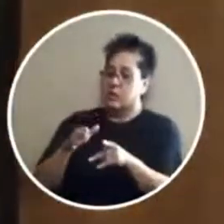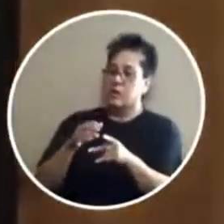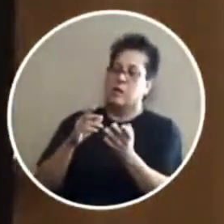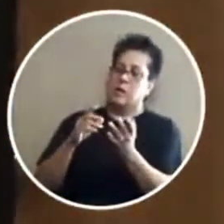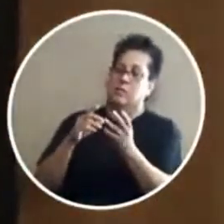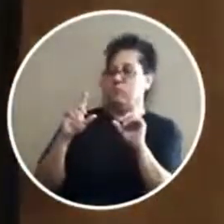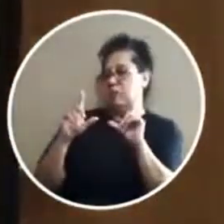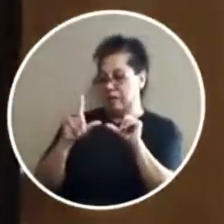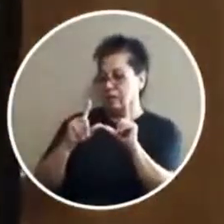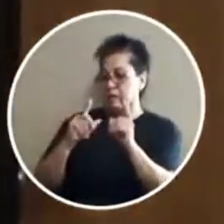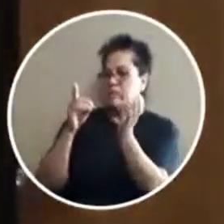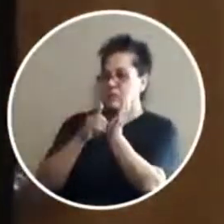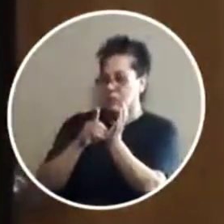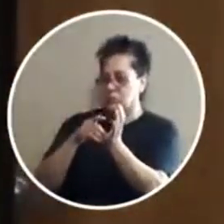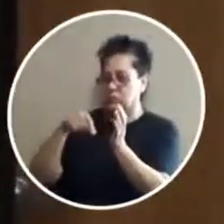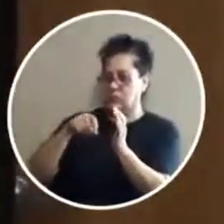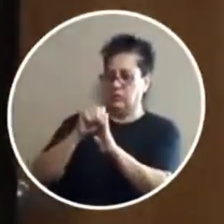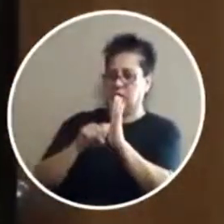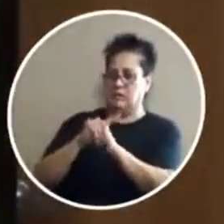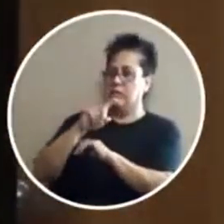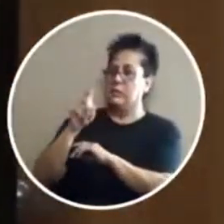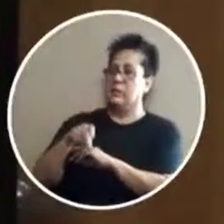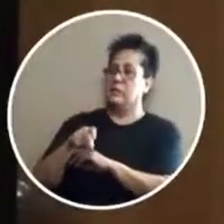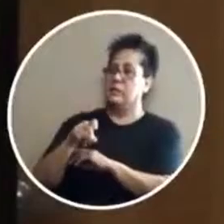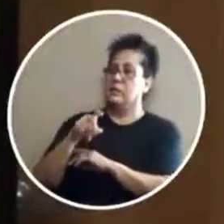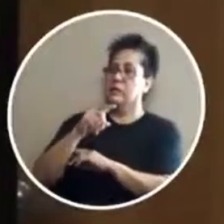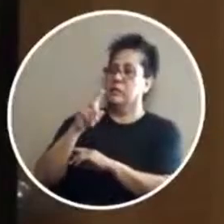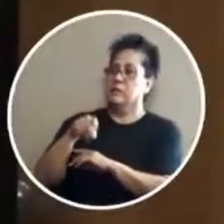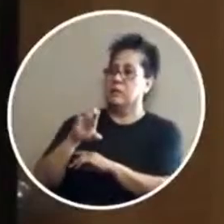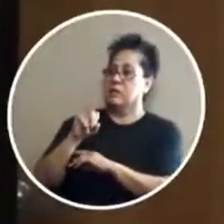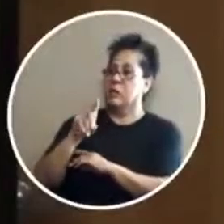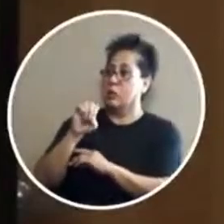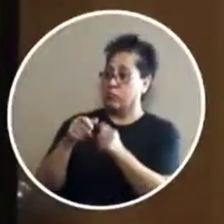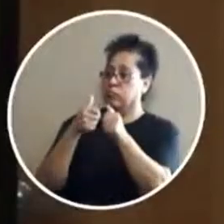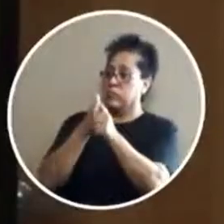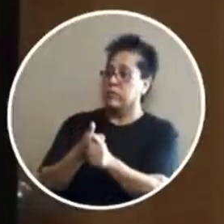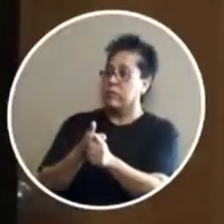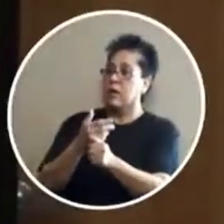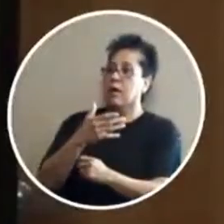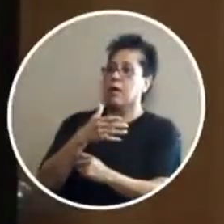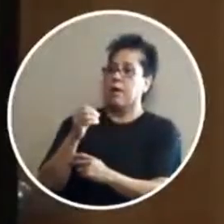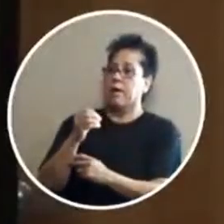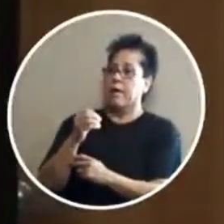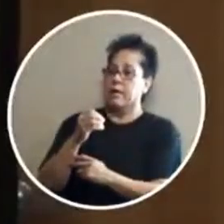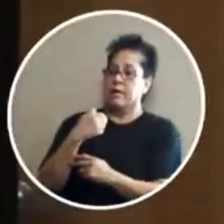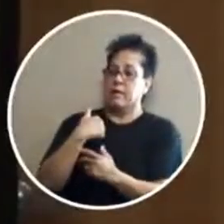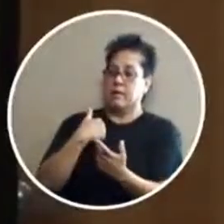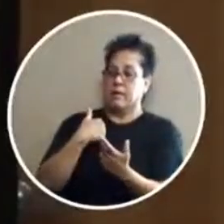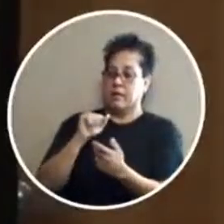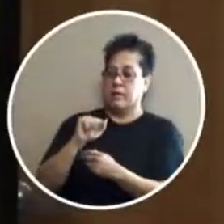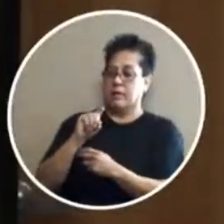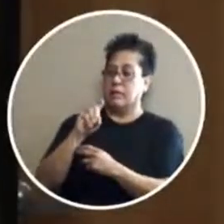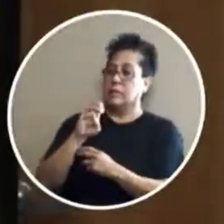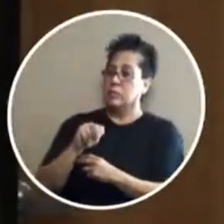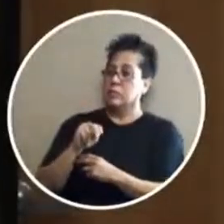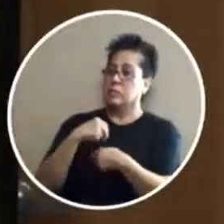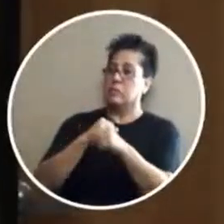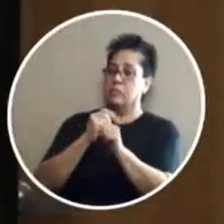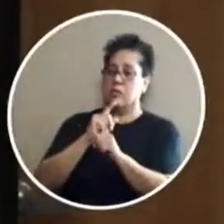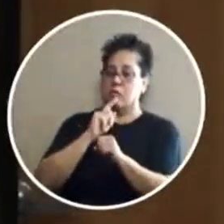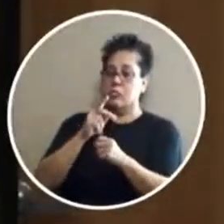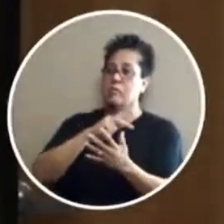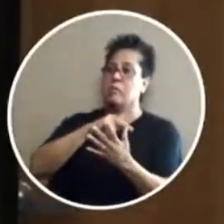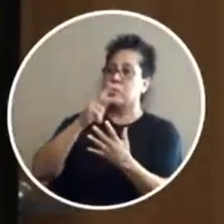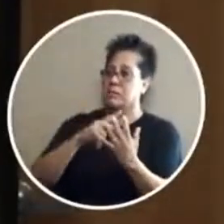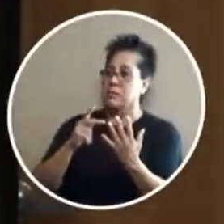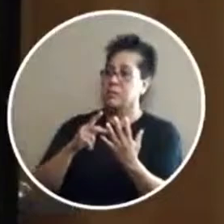physician in the state of Texas, as mentioned in the Texas Administrative Code, and which we administer and make sure that the